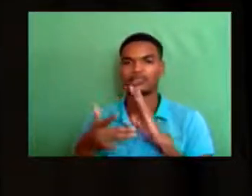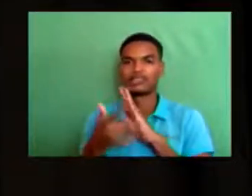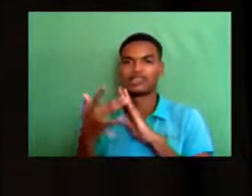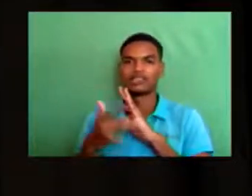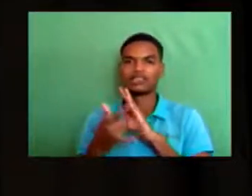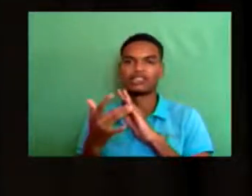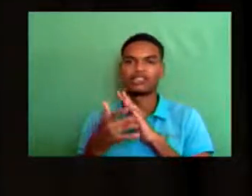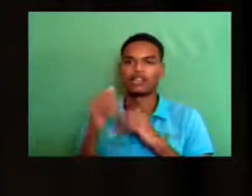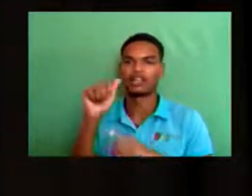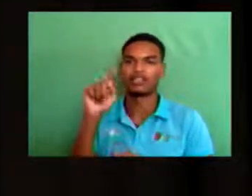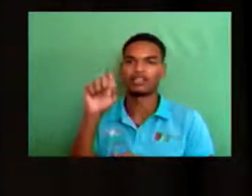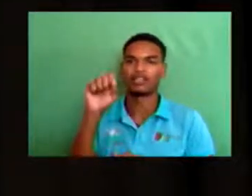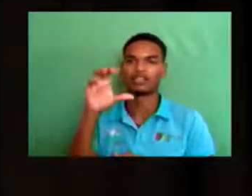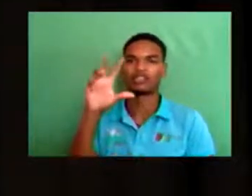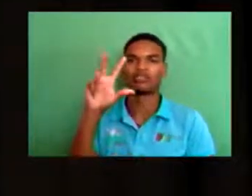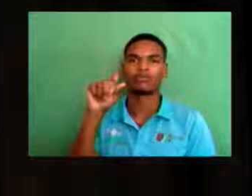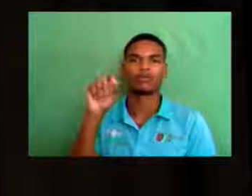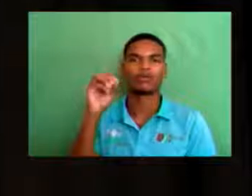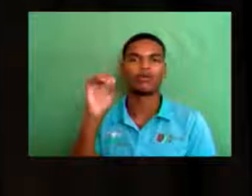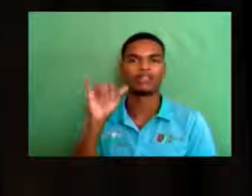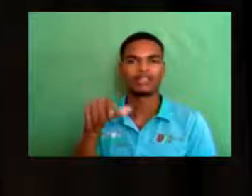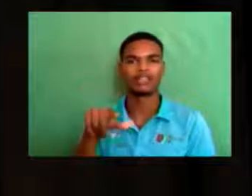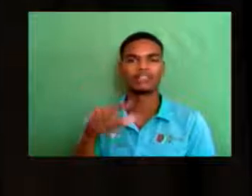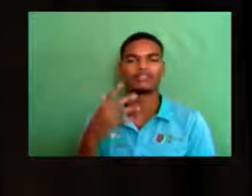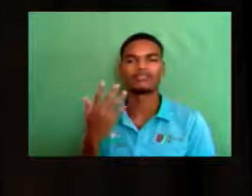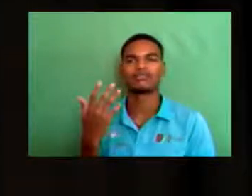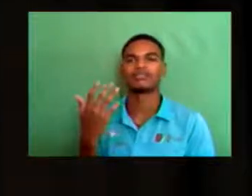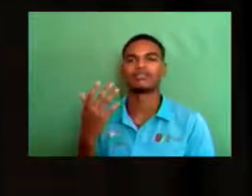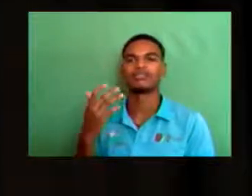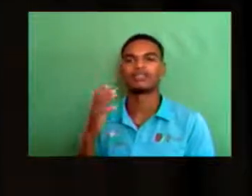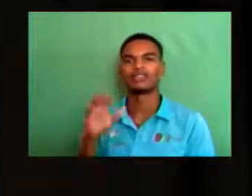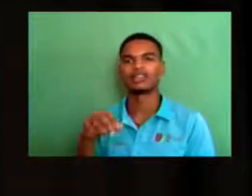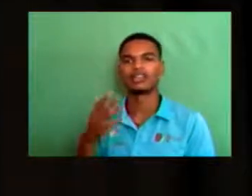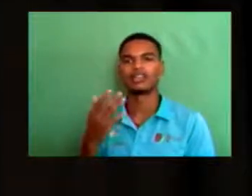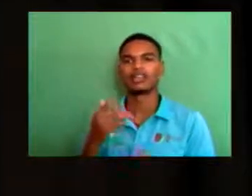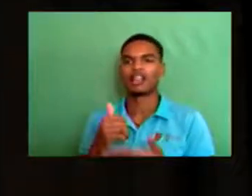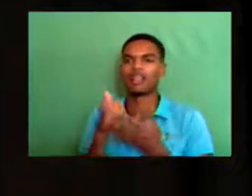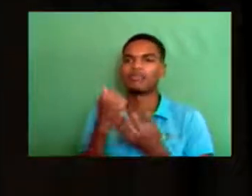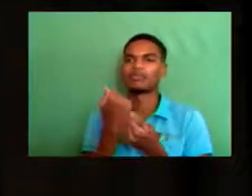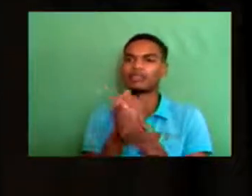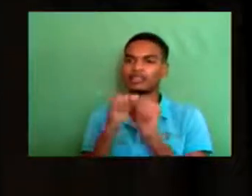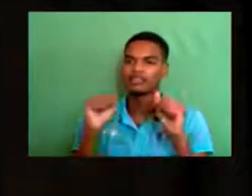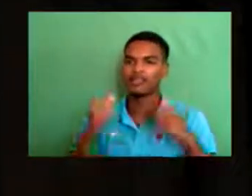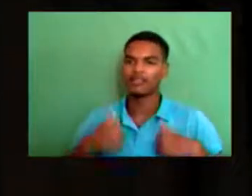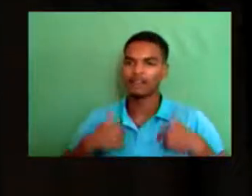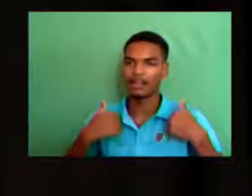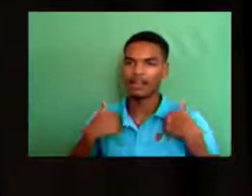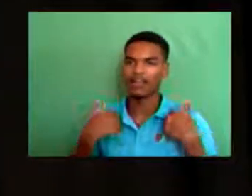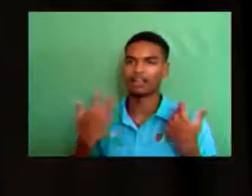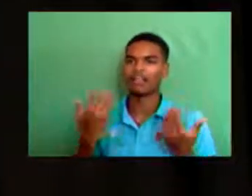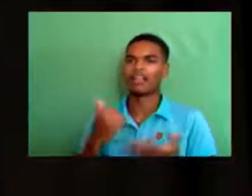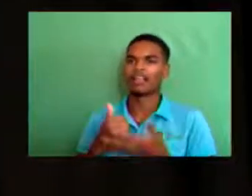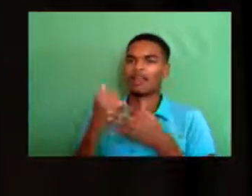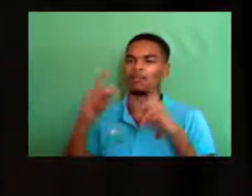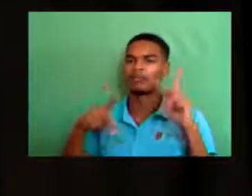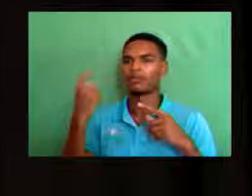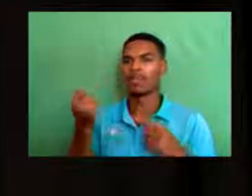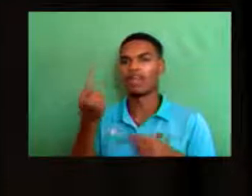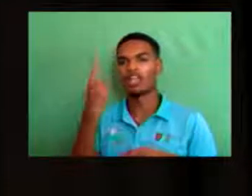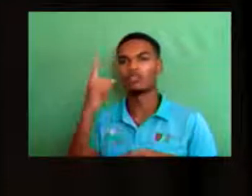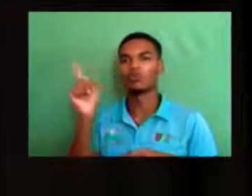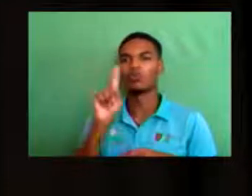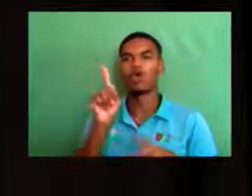ATSC 3.0 to somehow save lives, help people understand where to go